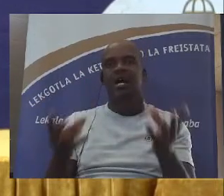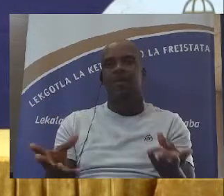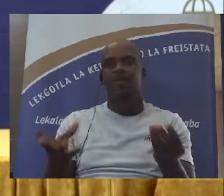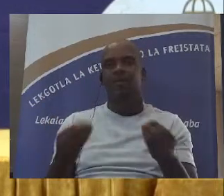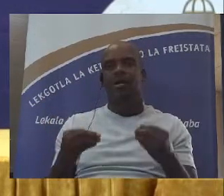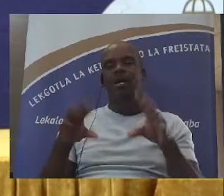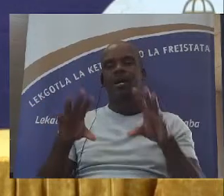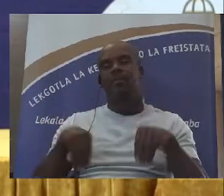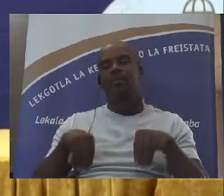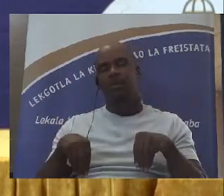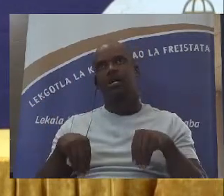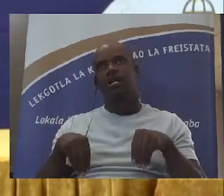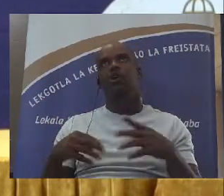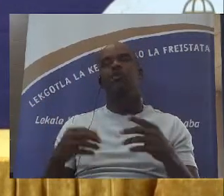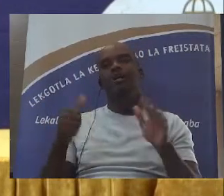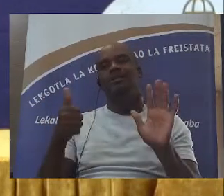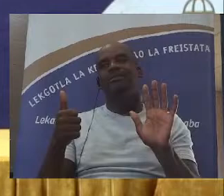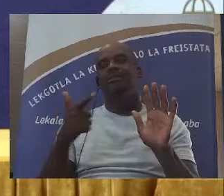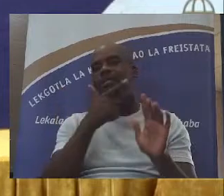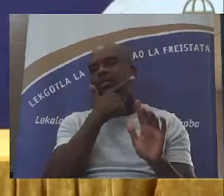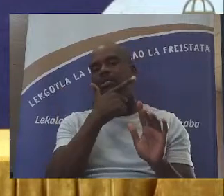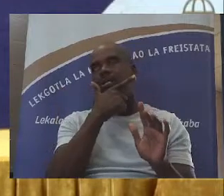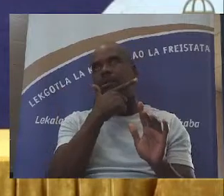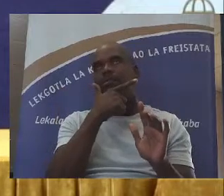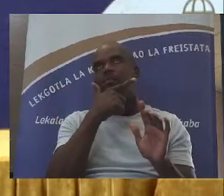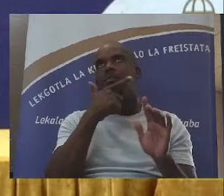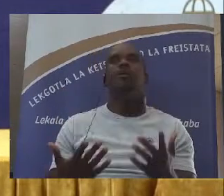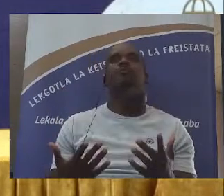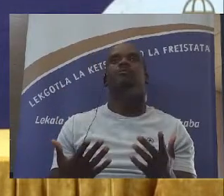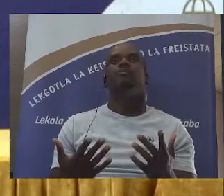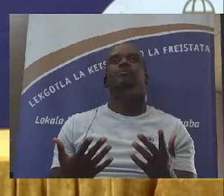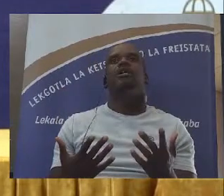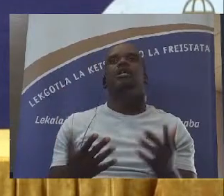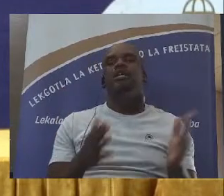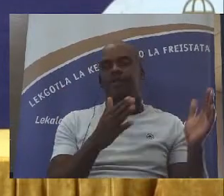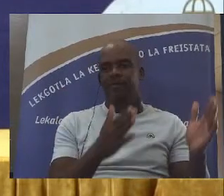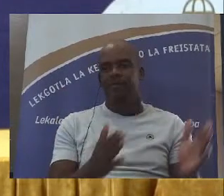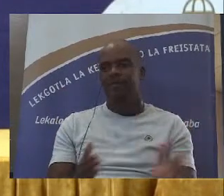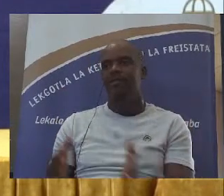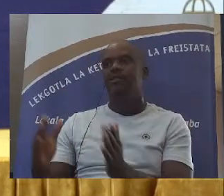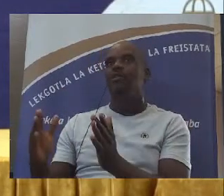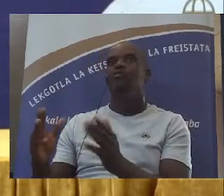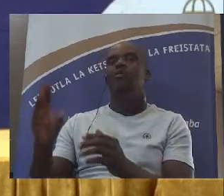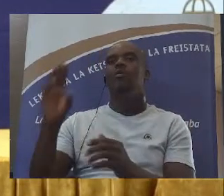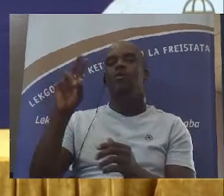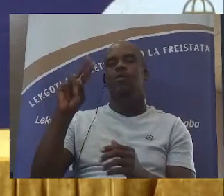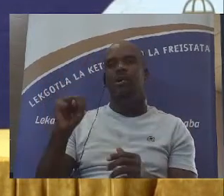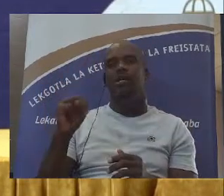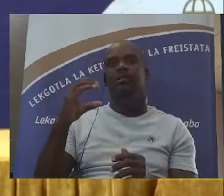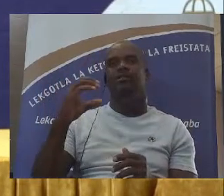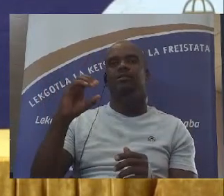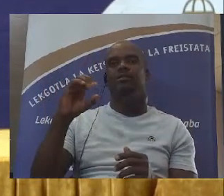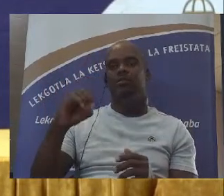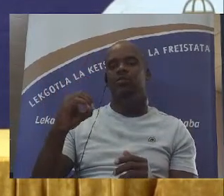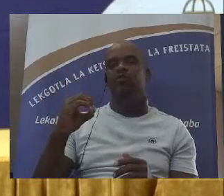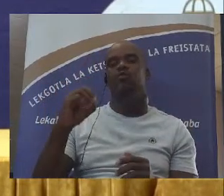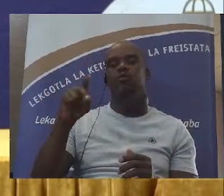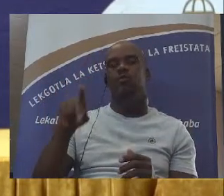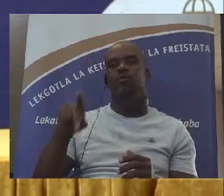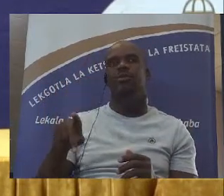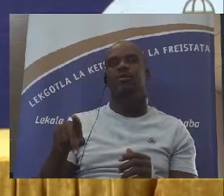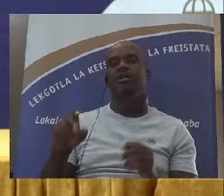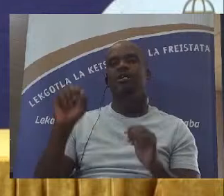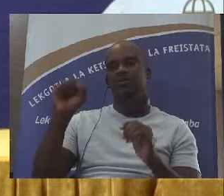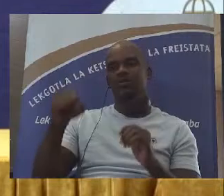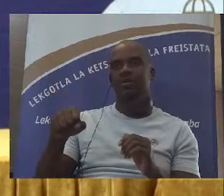December, and they've then referred it to the National Council of Provinces for concurrence. So that is why it's